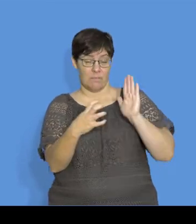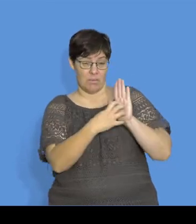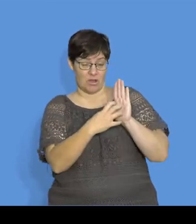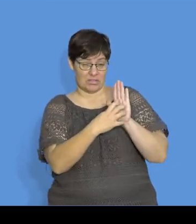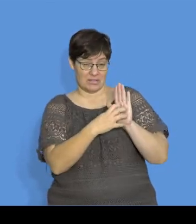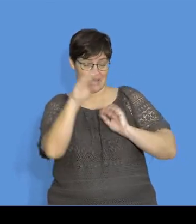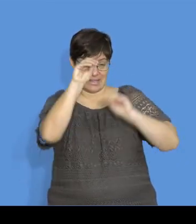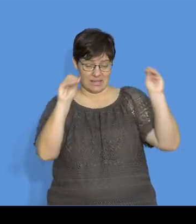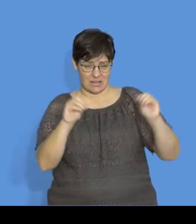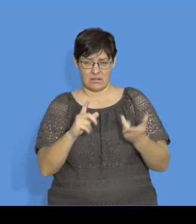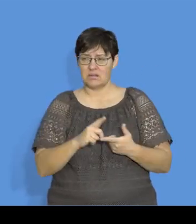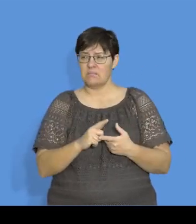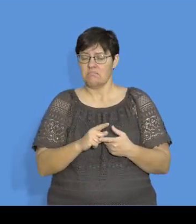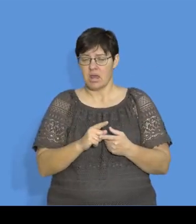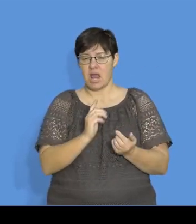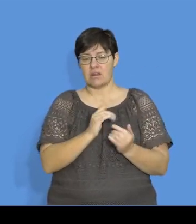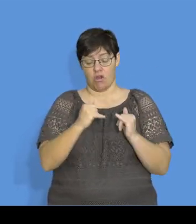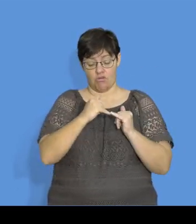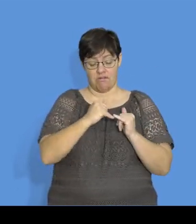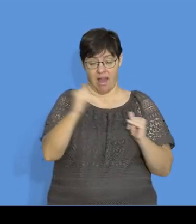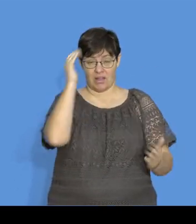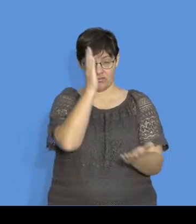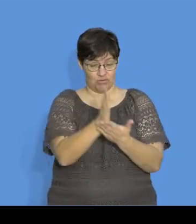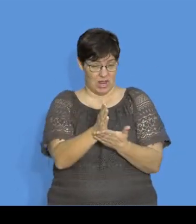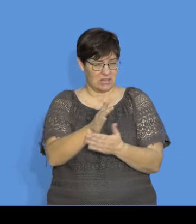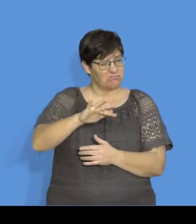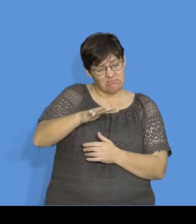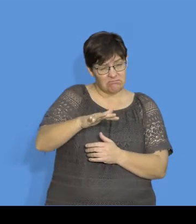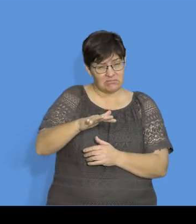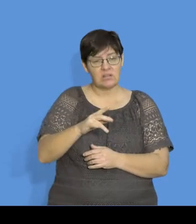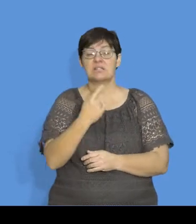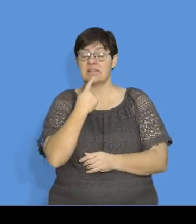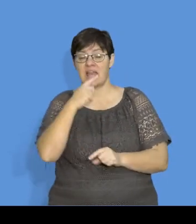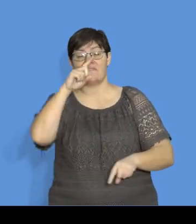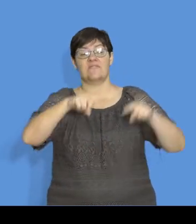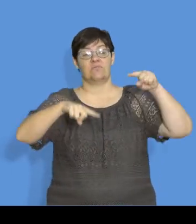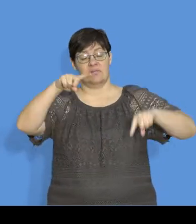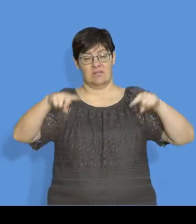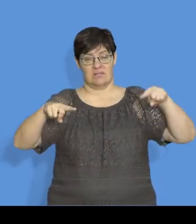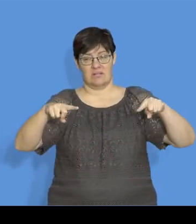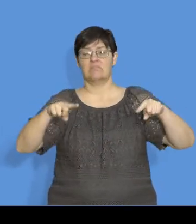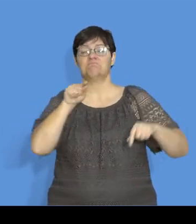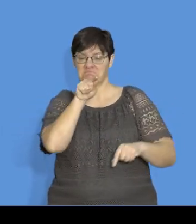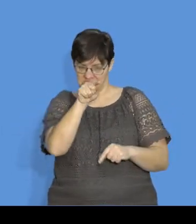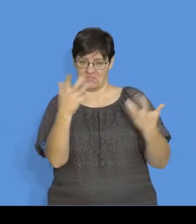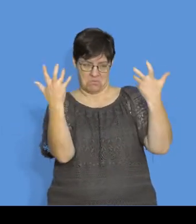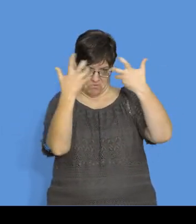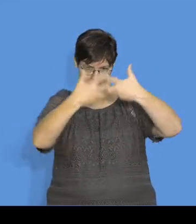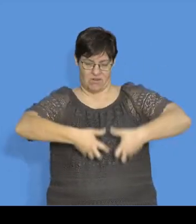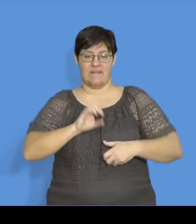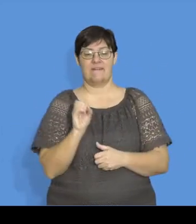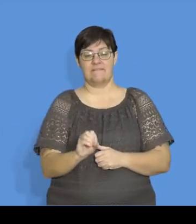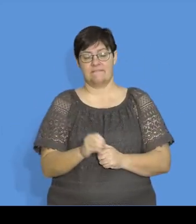are roughly in a straight line, we say the variables are